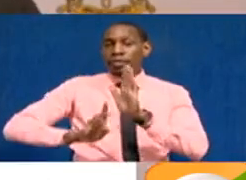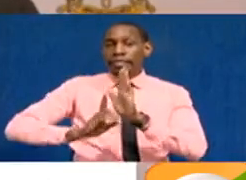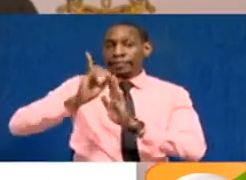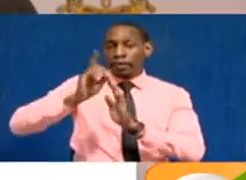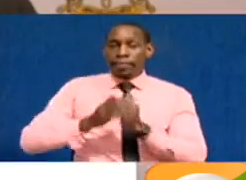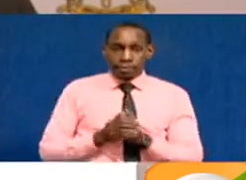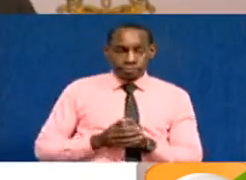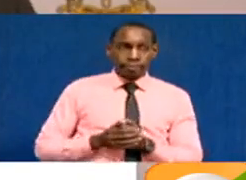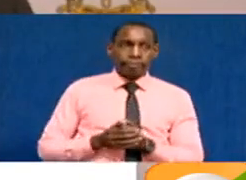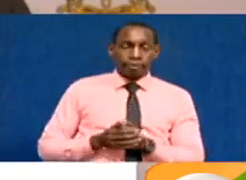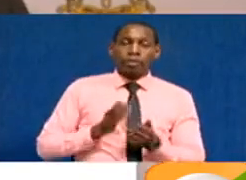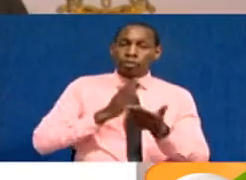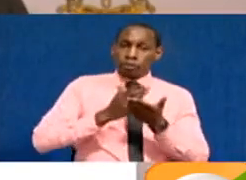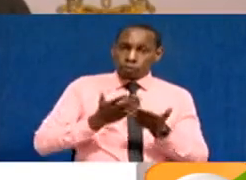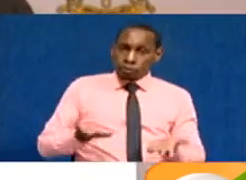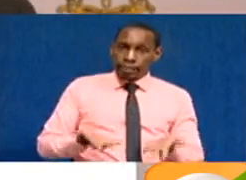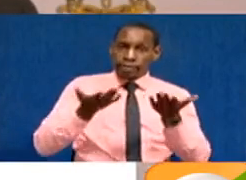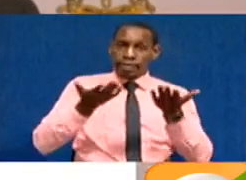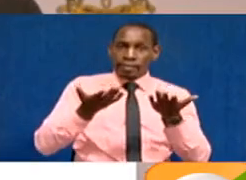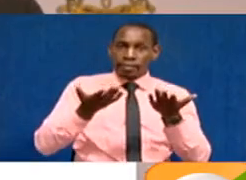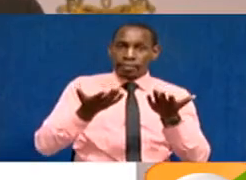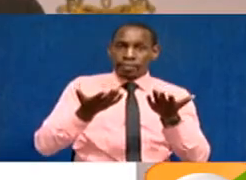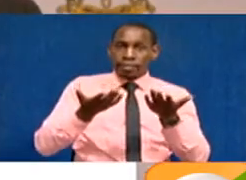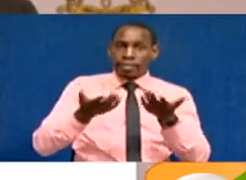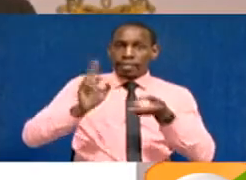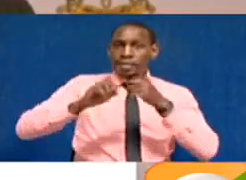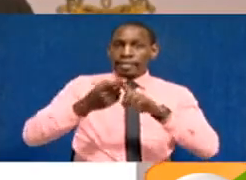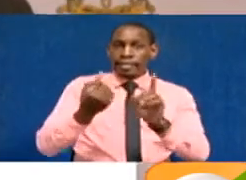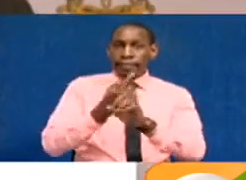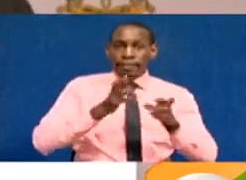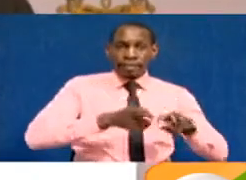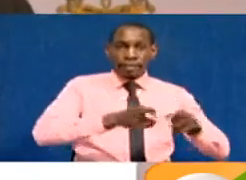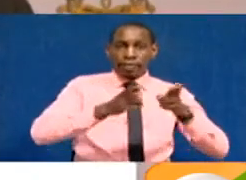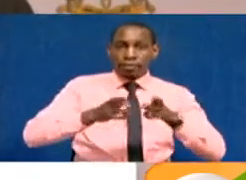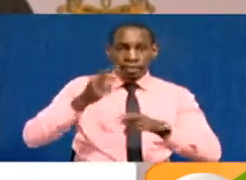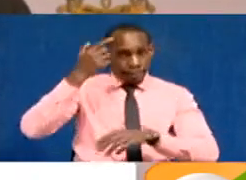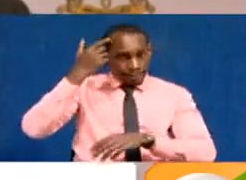Development. We have improved to bitumen standards a number of roads into the area.